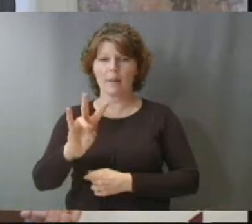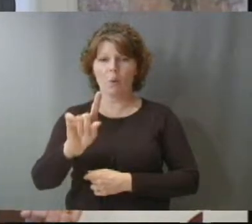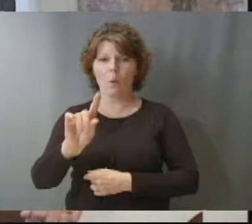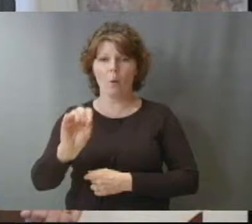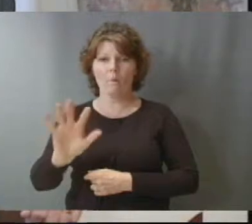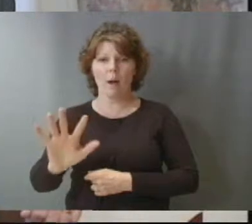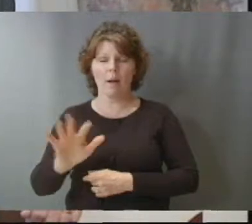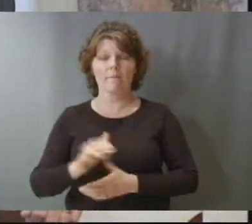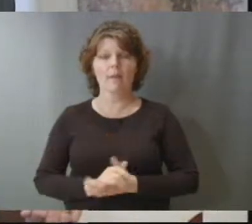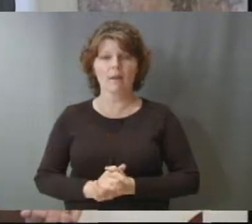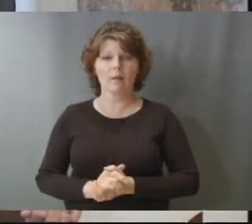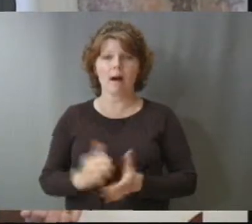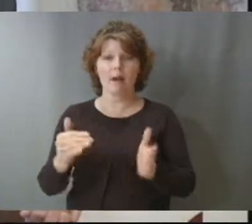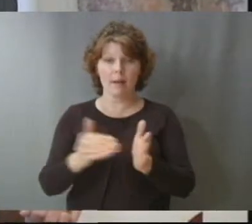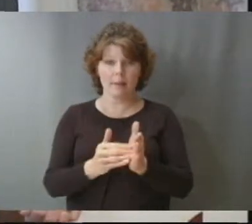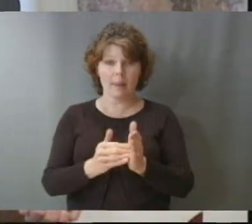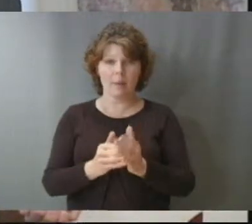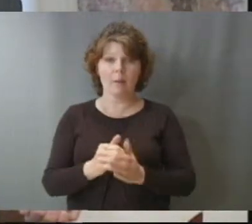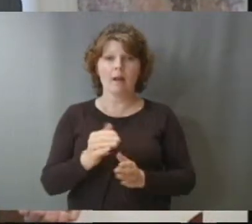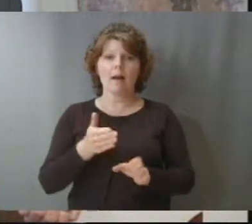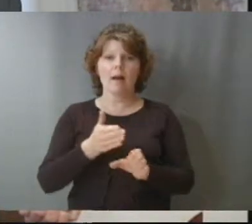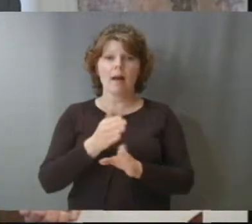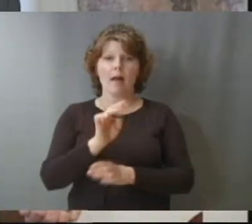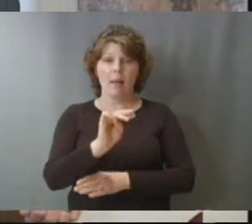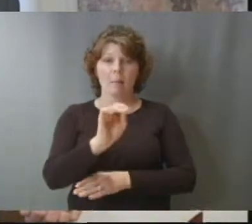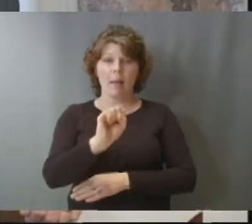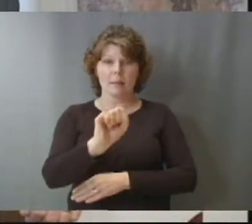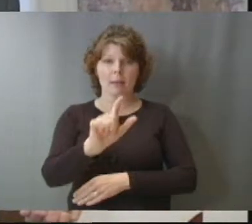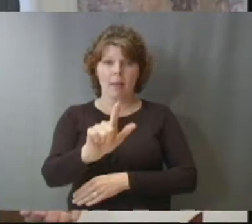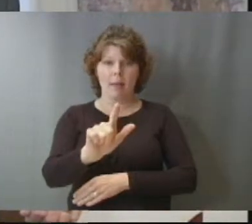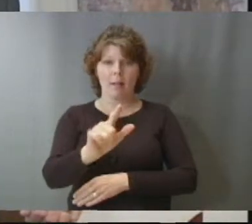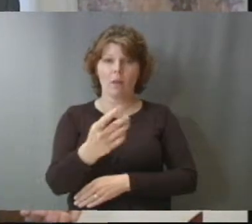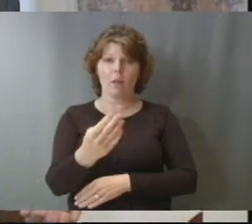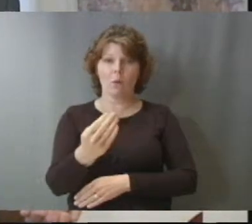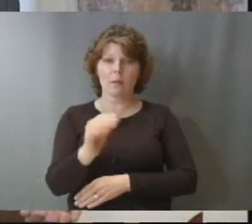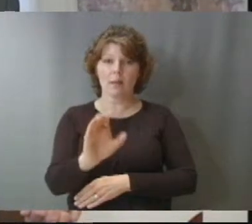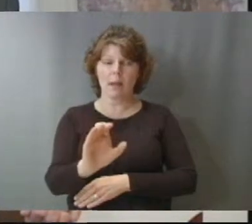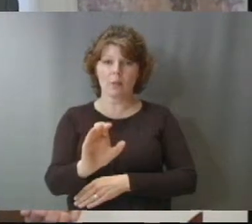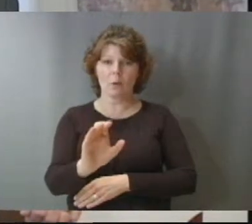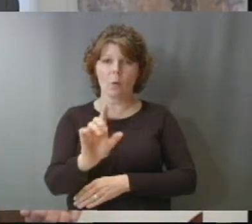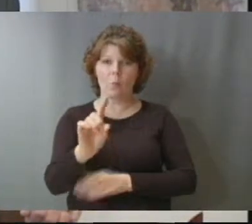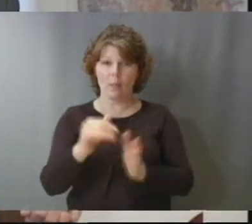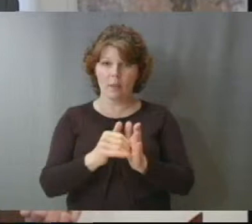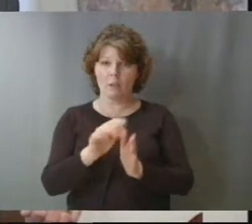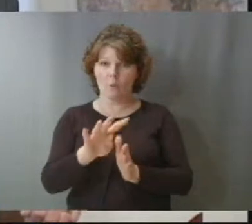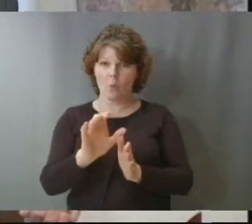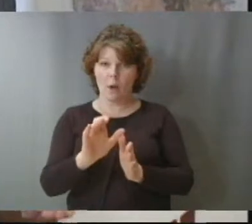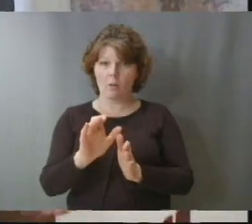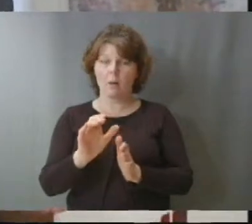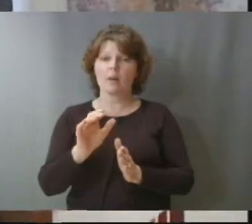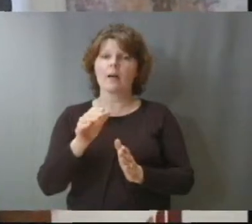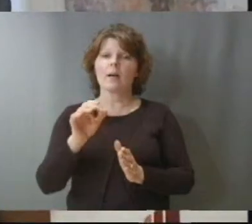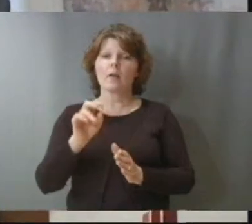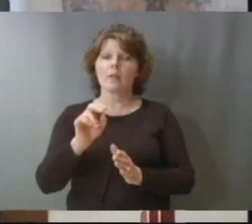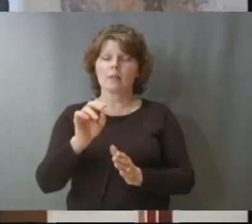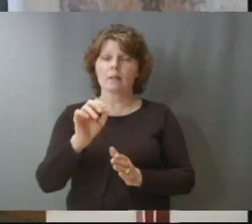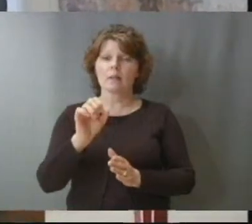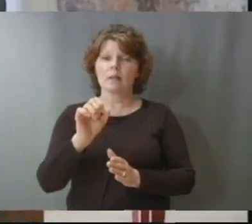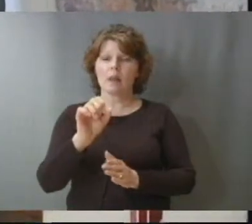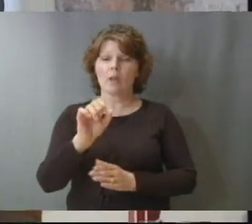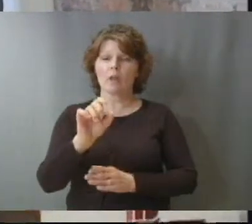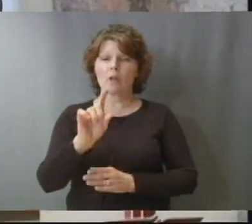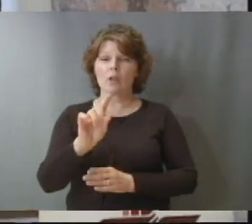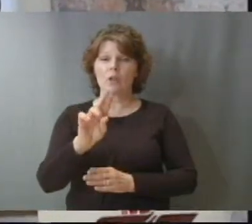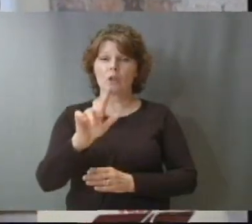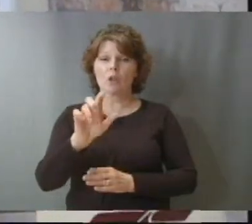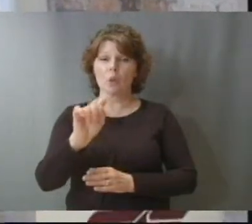57105. Again, Main Street Living, 1400 South Duluth Avenue, Sioux Falls, South